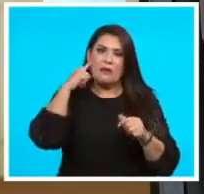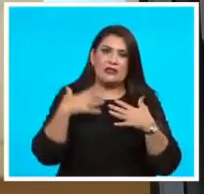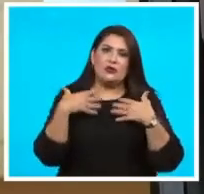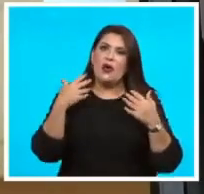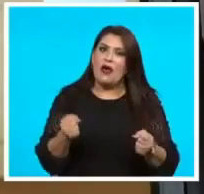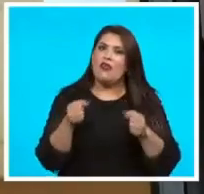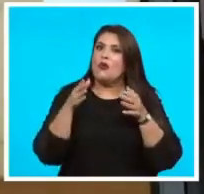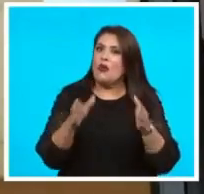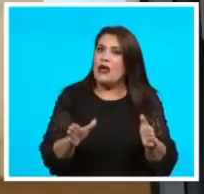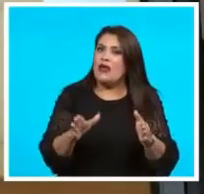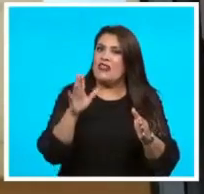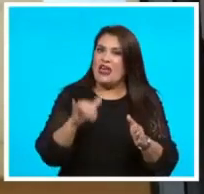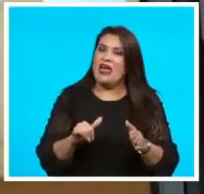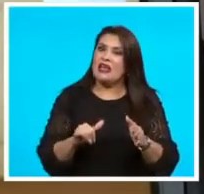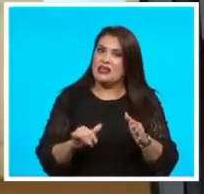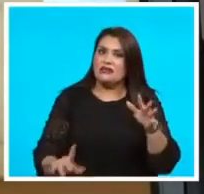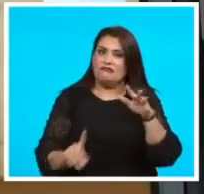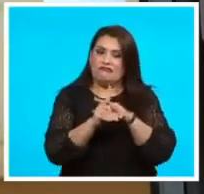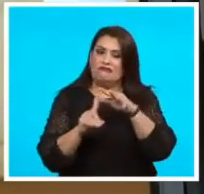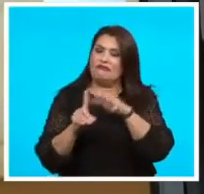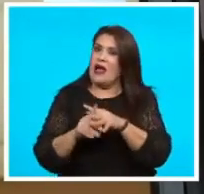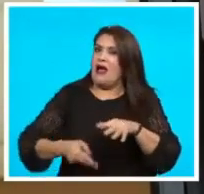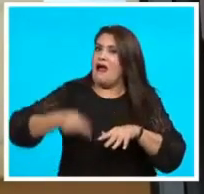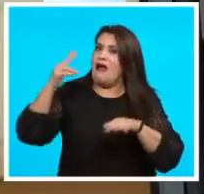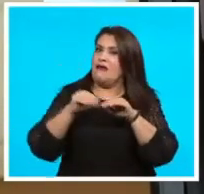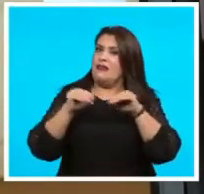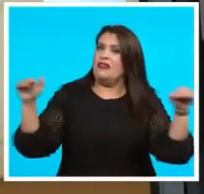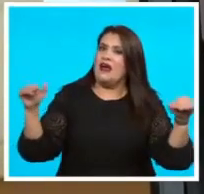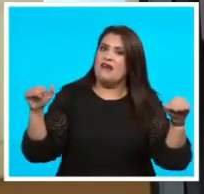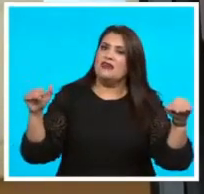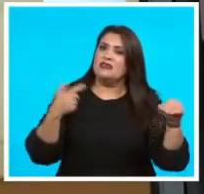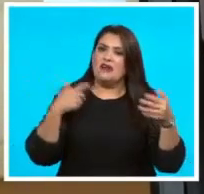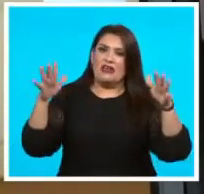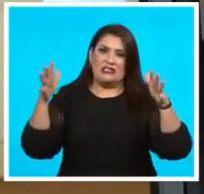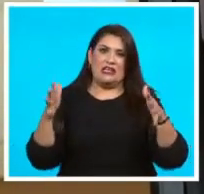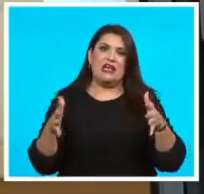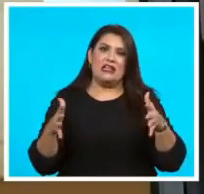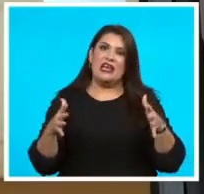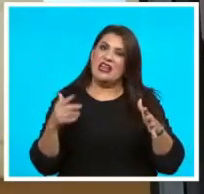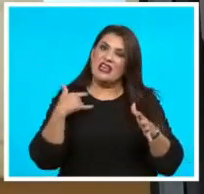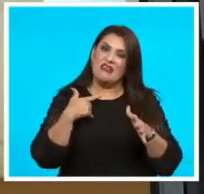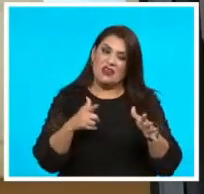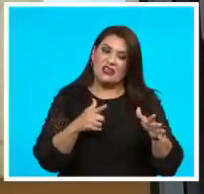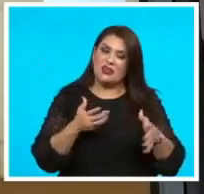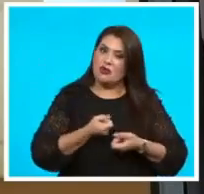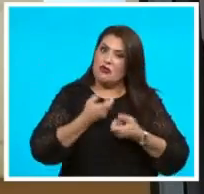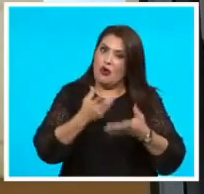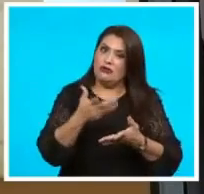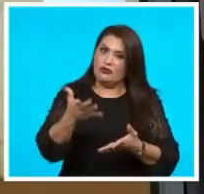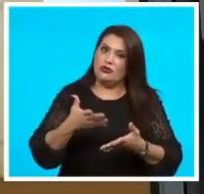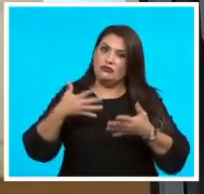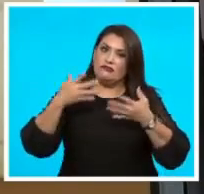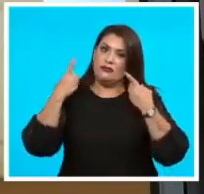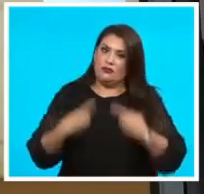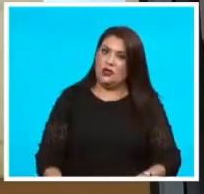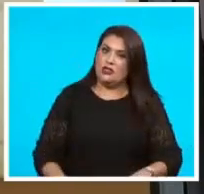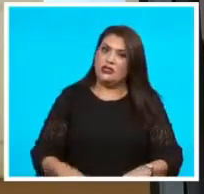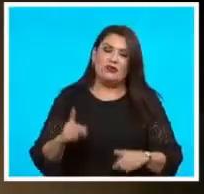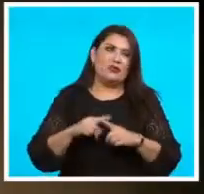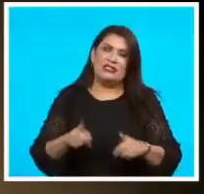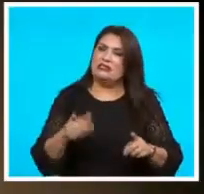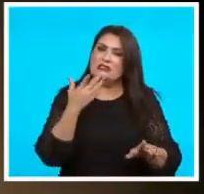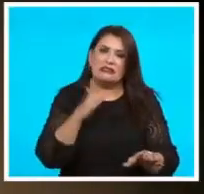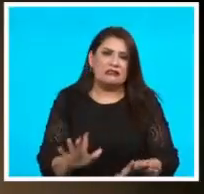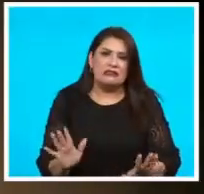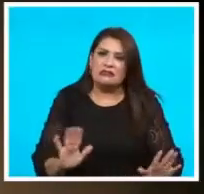way, that can definitely present heightened levels of anxiety and even emotional depression, which is very